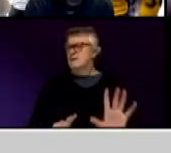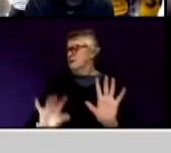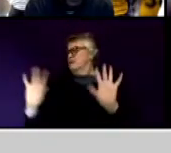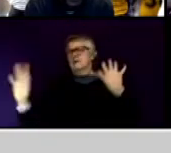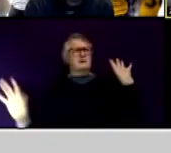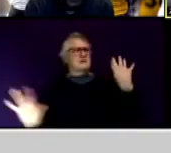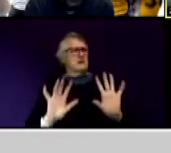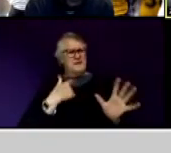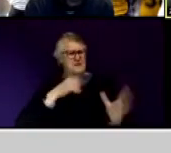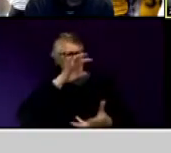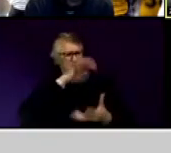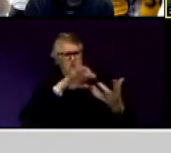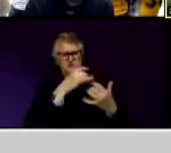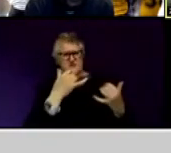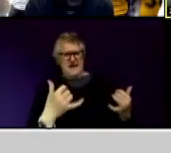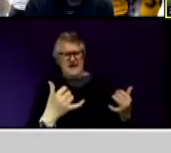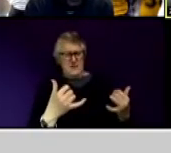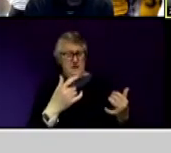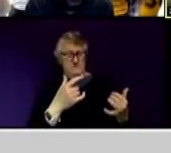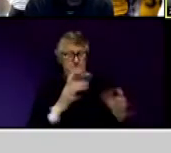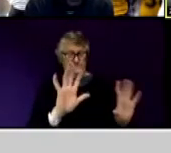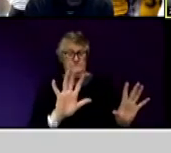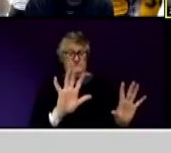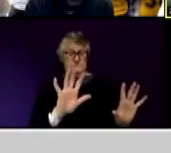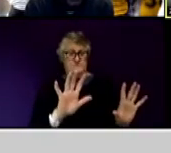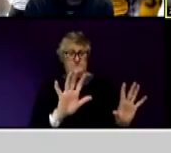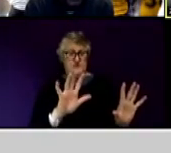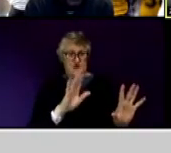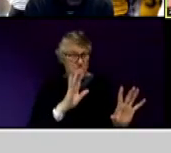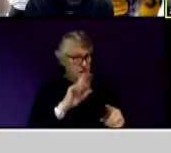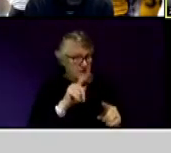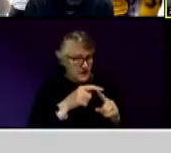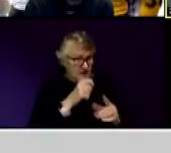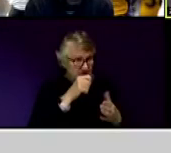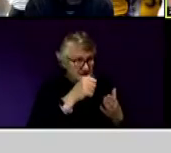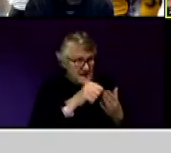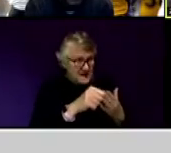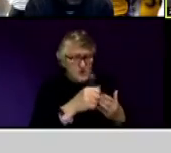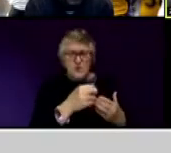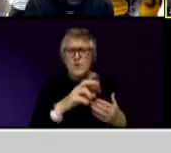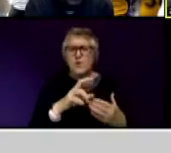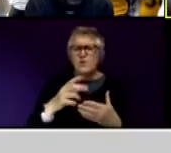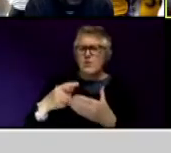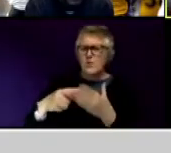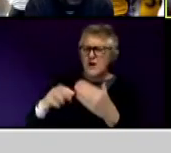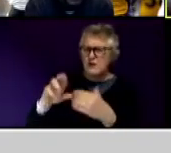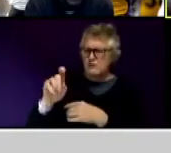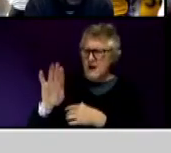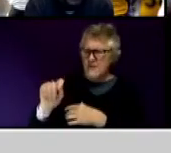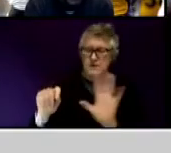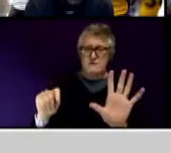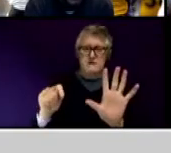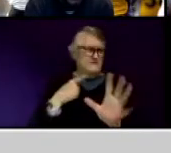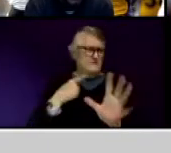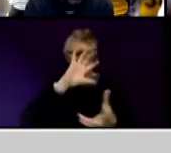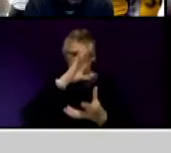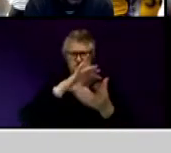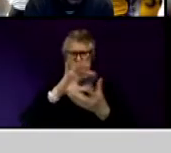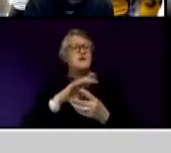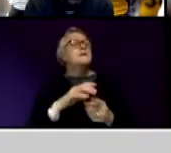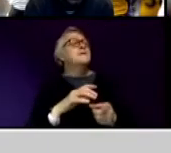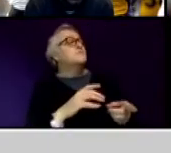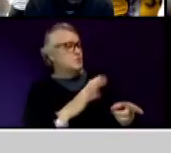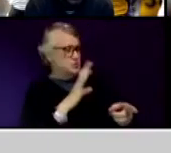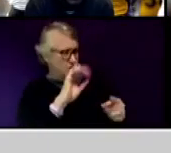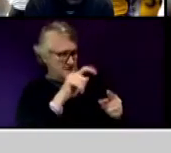I'm confused now. I'm very confused. Are we talking about the letter? Or are we talking about what Robert is confused. We're talking about the letter. I'm